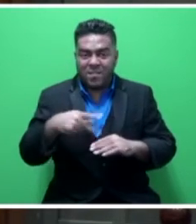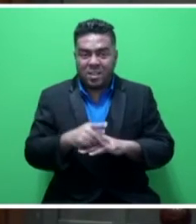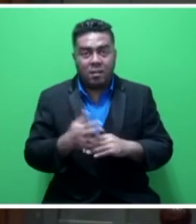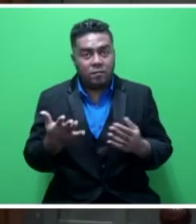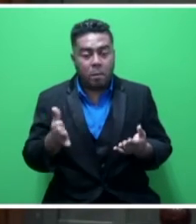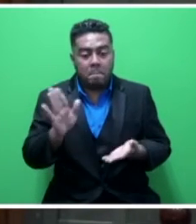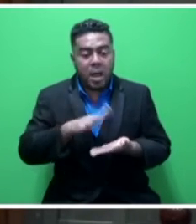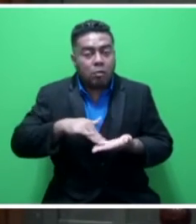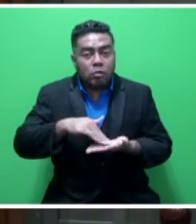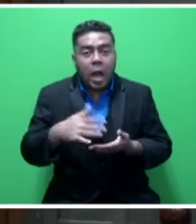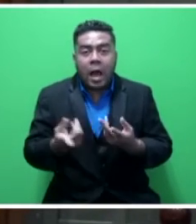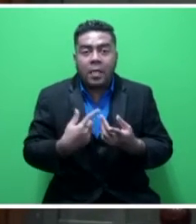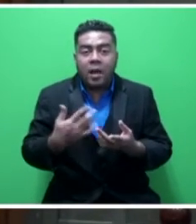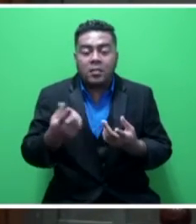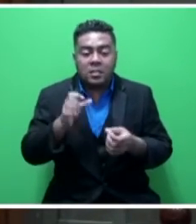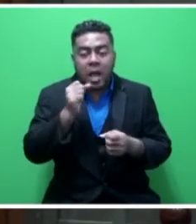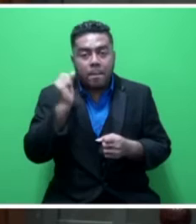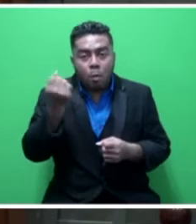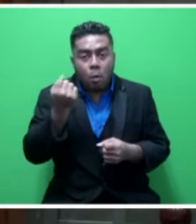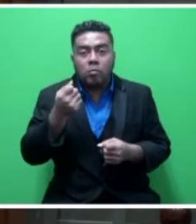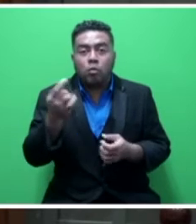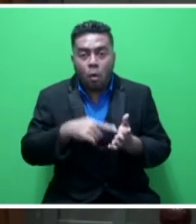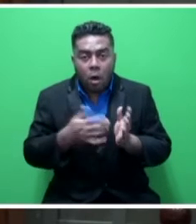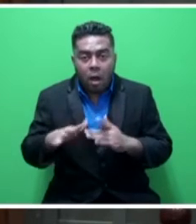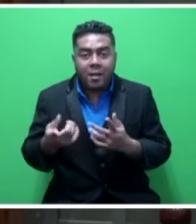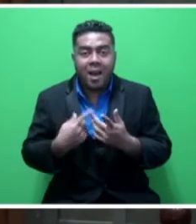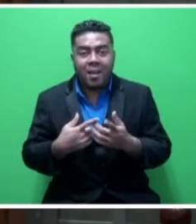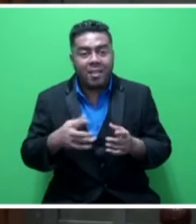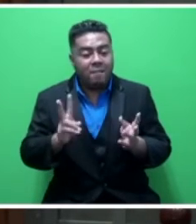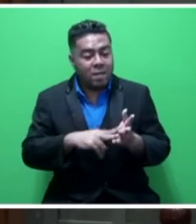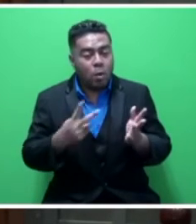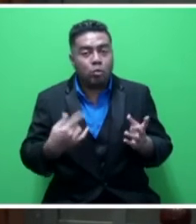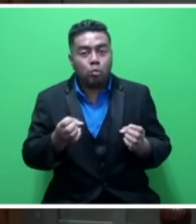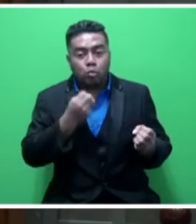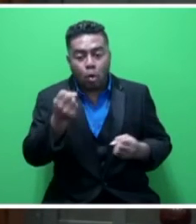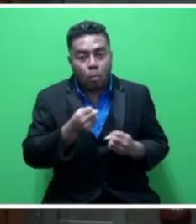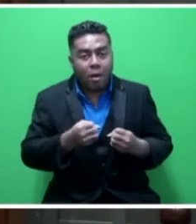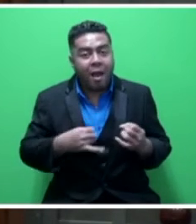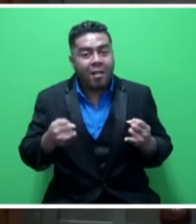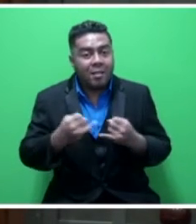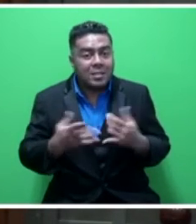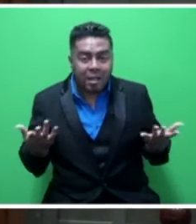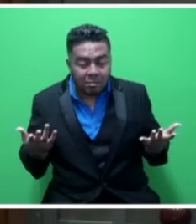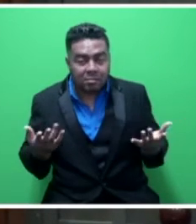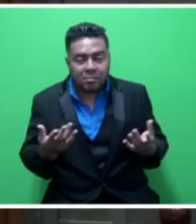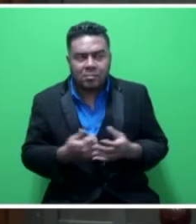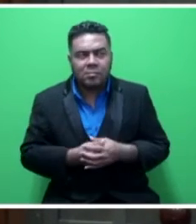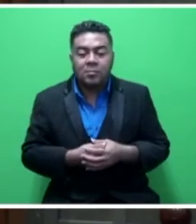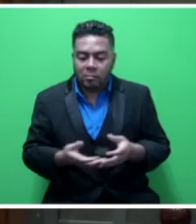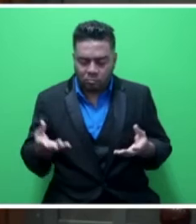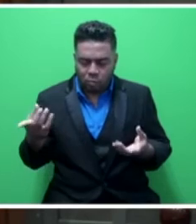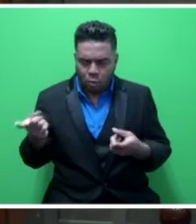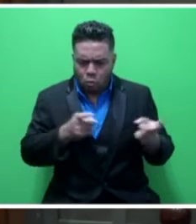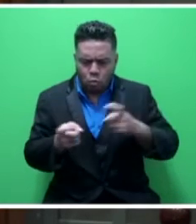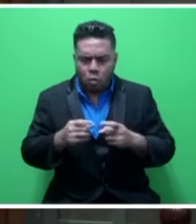Federated States of Micronesia, Samoa, Tonga, and also in Vanuatu, Solomons, so as to speak. And